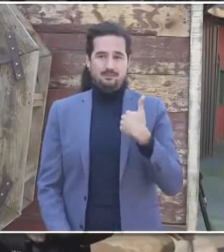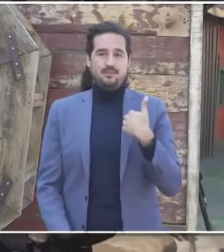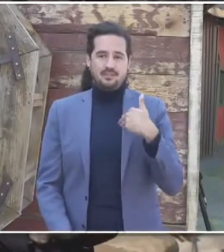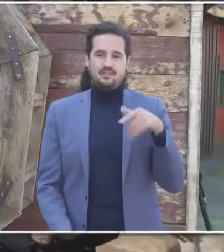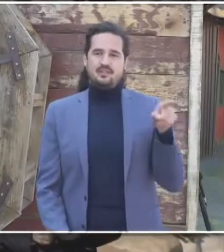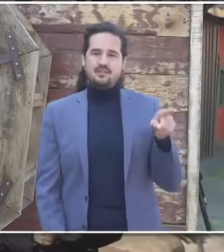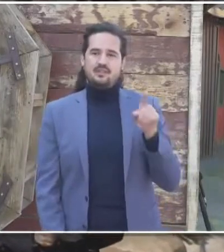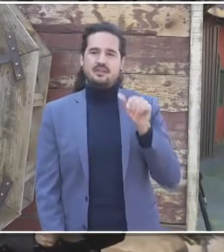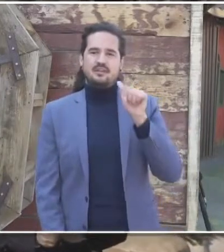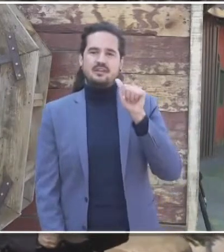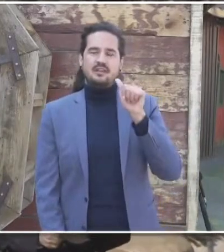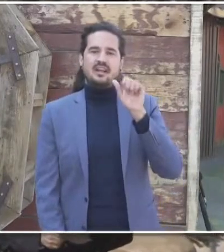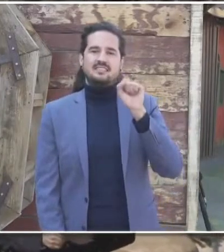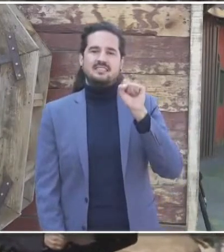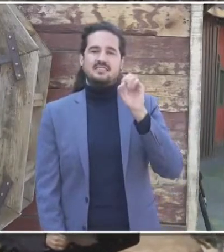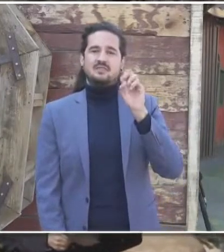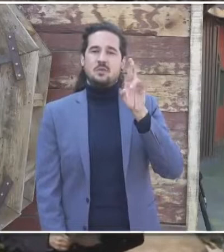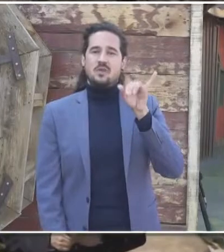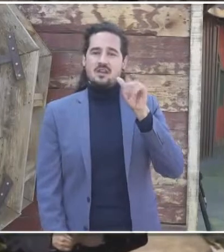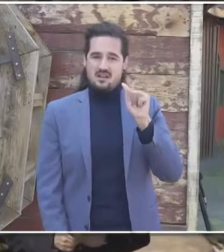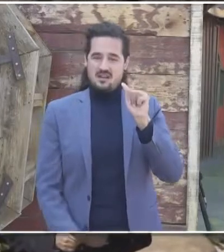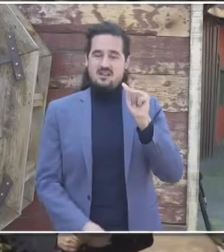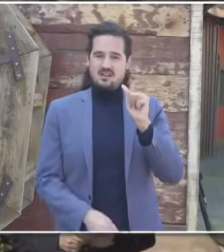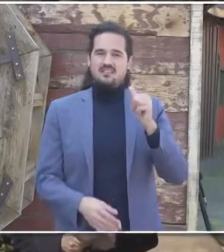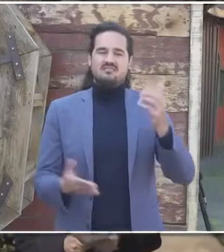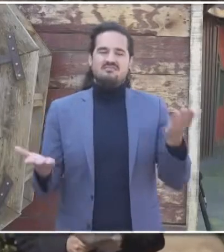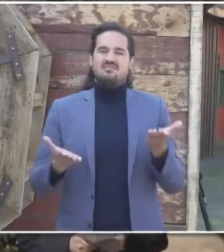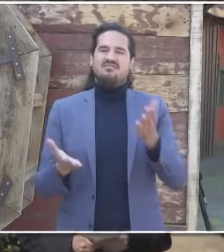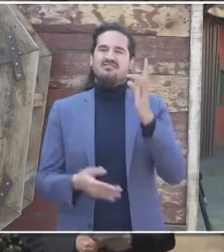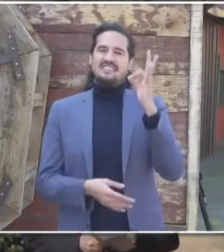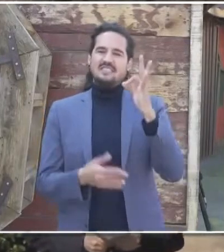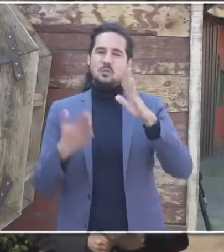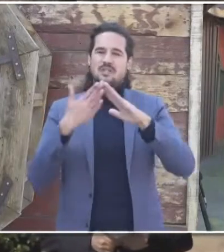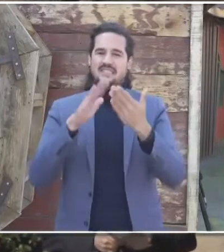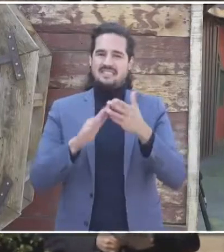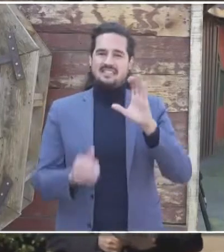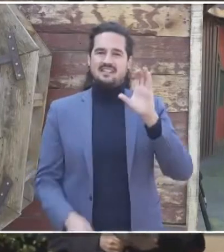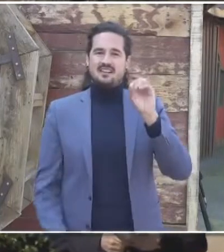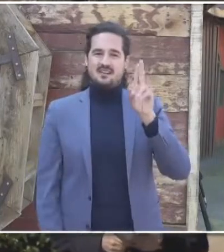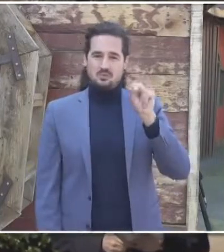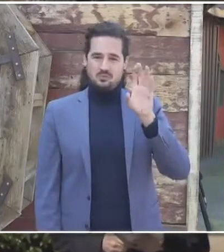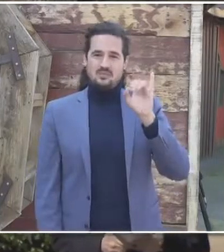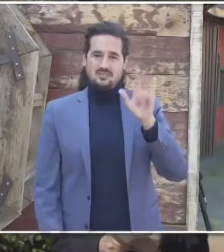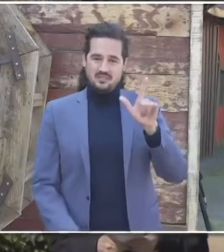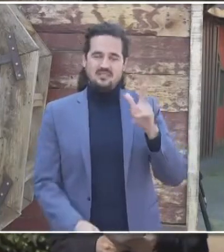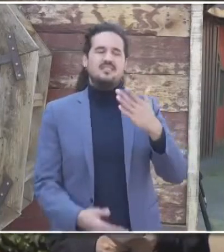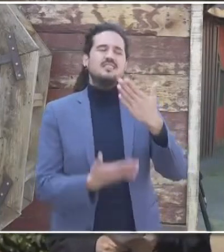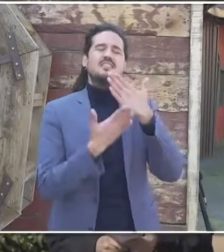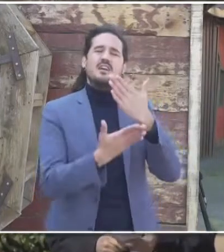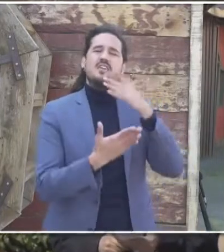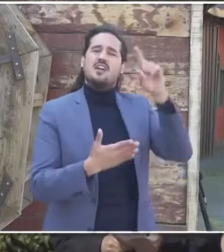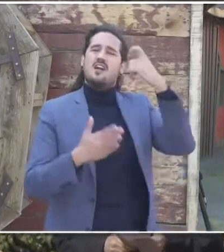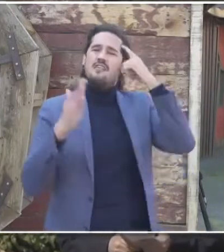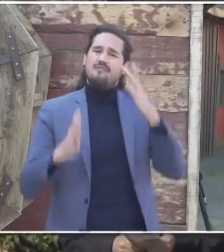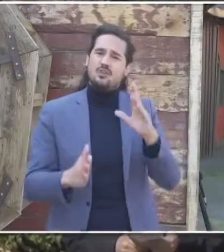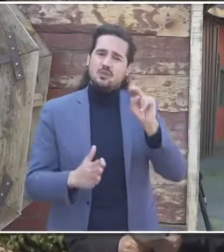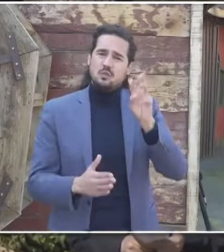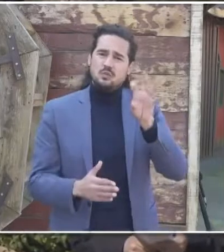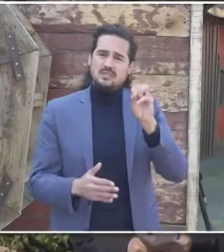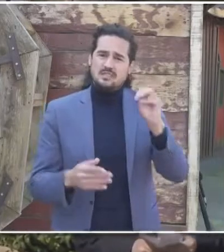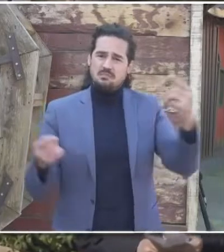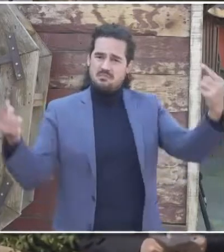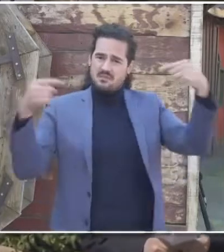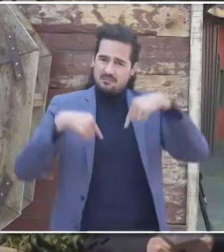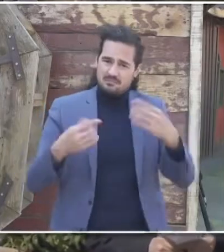personally thank the governor for being here today in our community. It means a lot when the leaders of this state come to your community